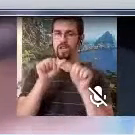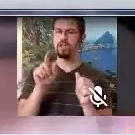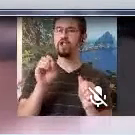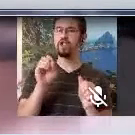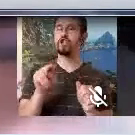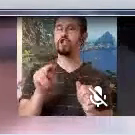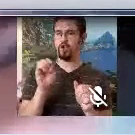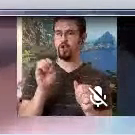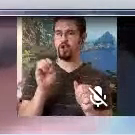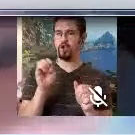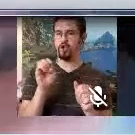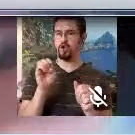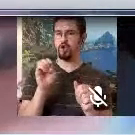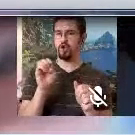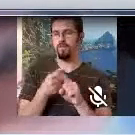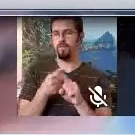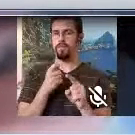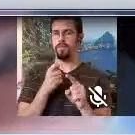being played.